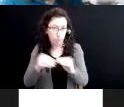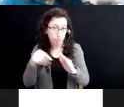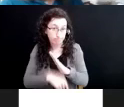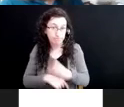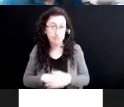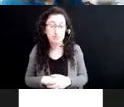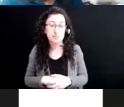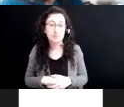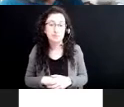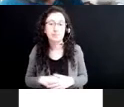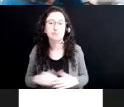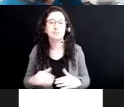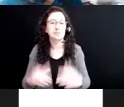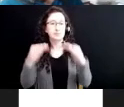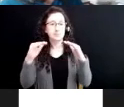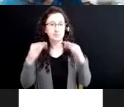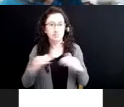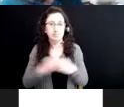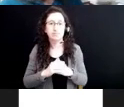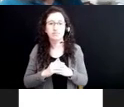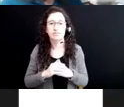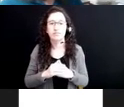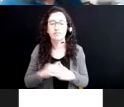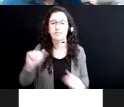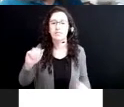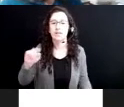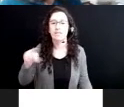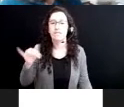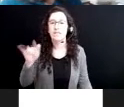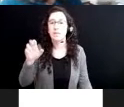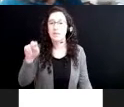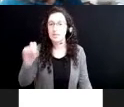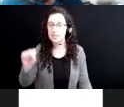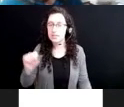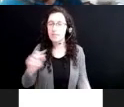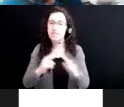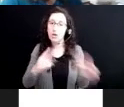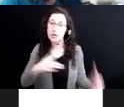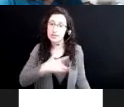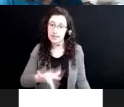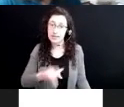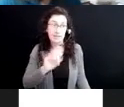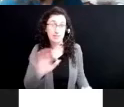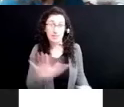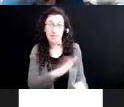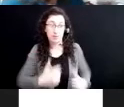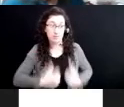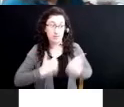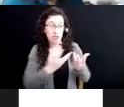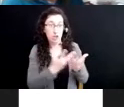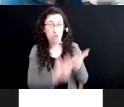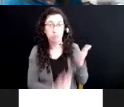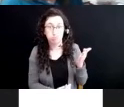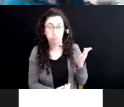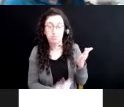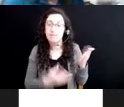All right, amphibians. So amphibians are very sensitive to habitat loss and are